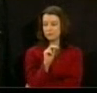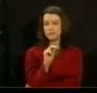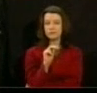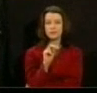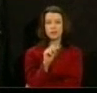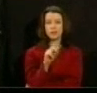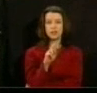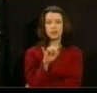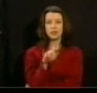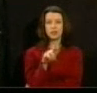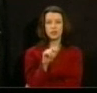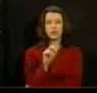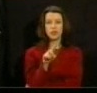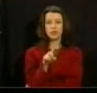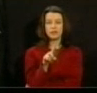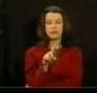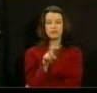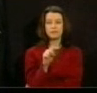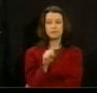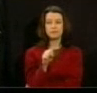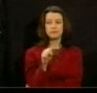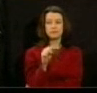Commissioner Strickland.